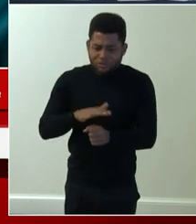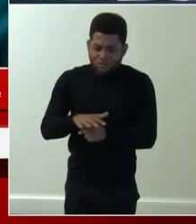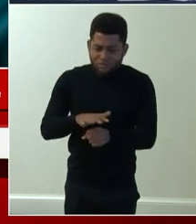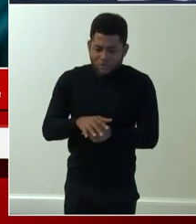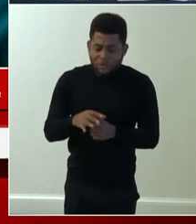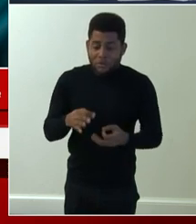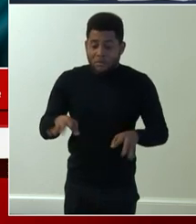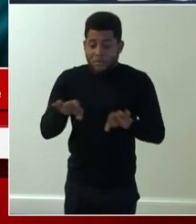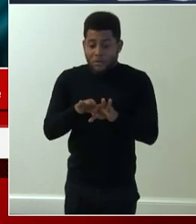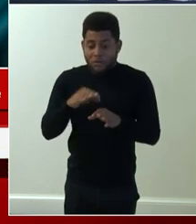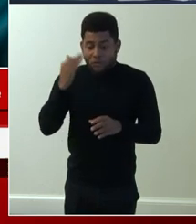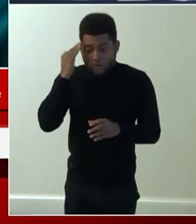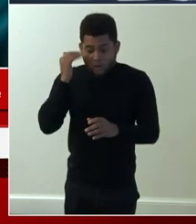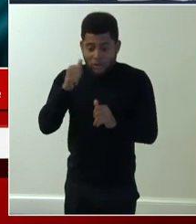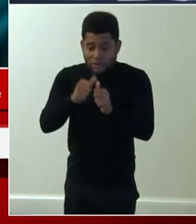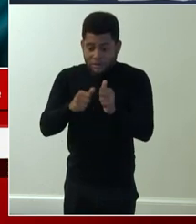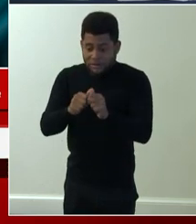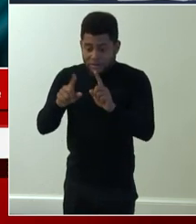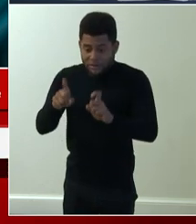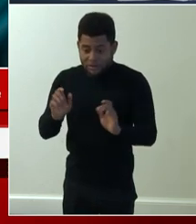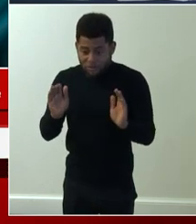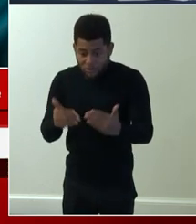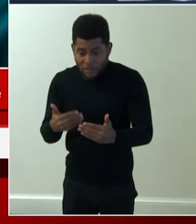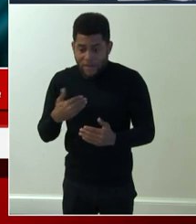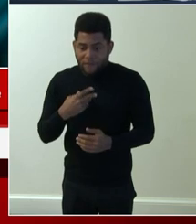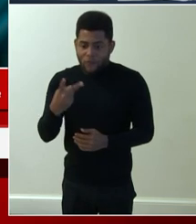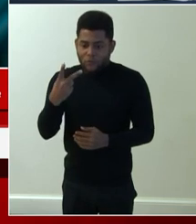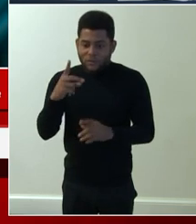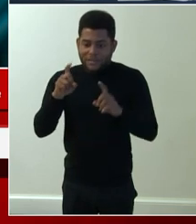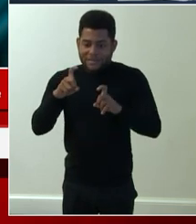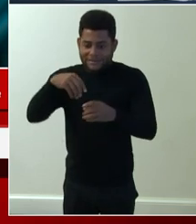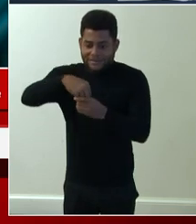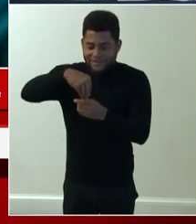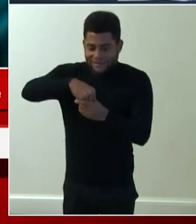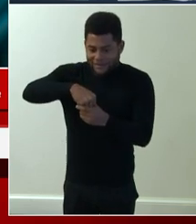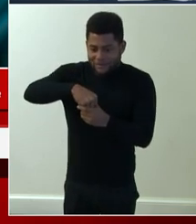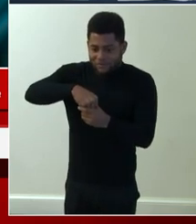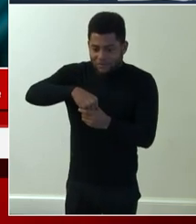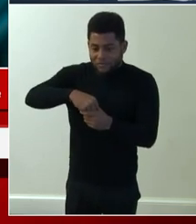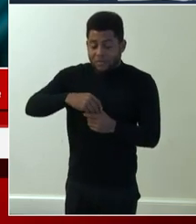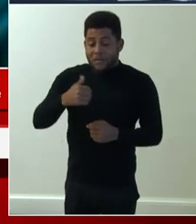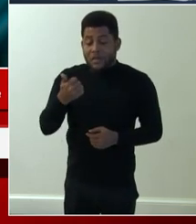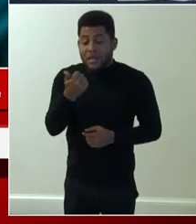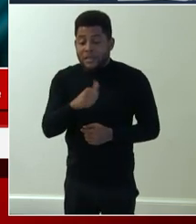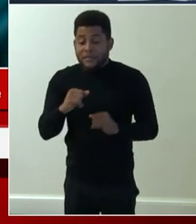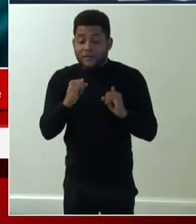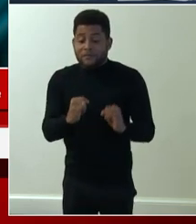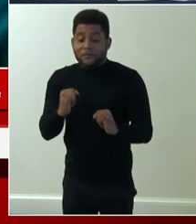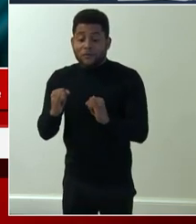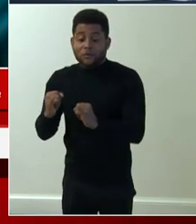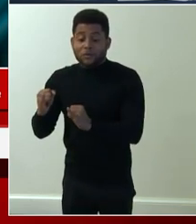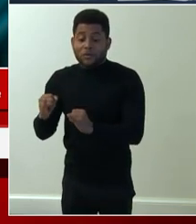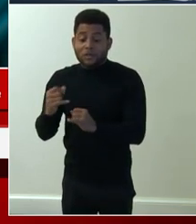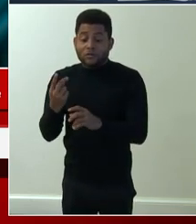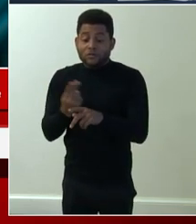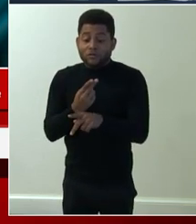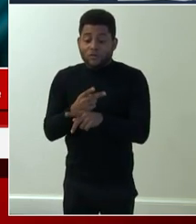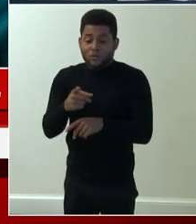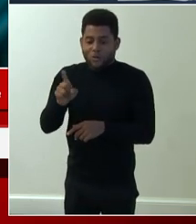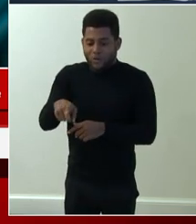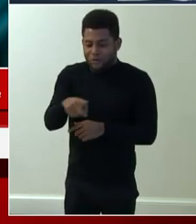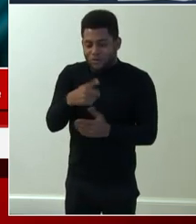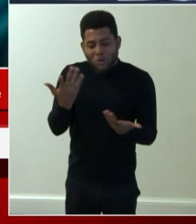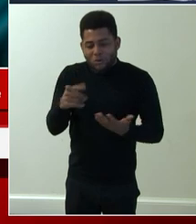kit contains 2 tests in it. So individuals, we do ask them just to take what they need to determine